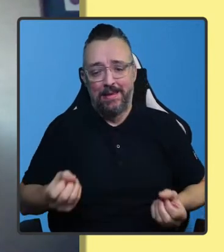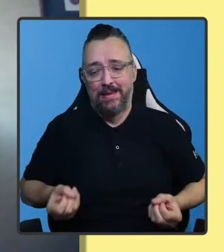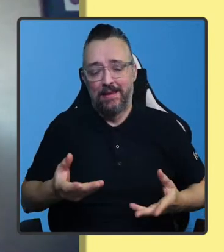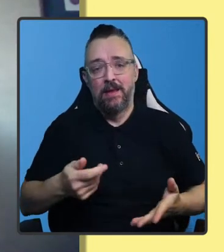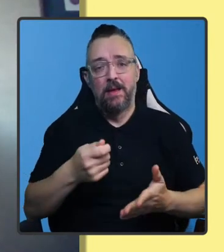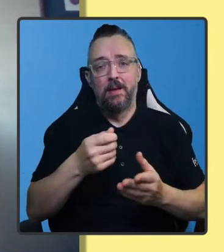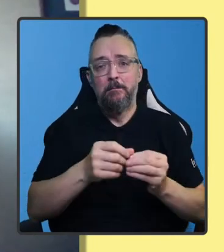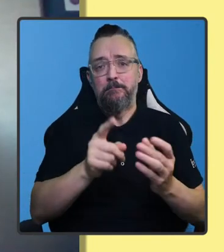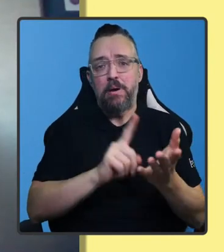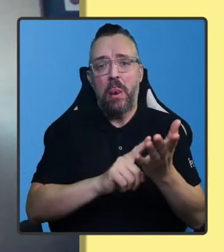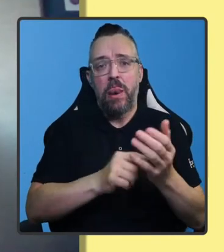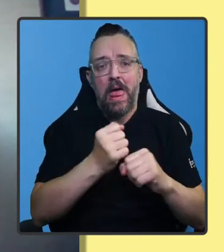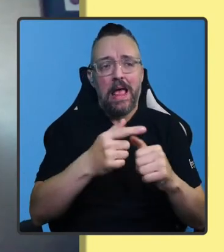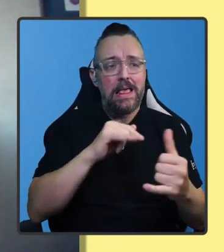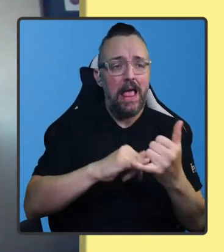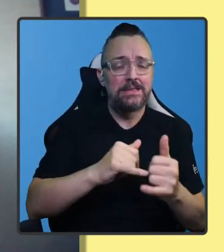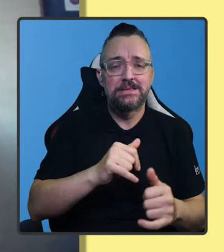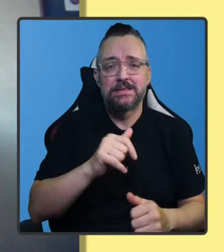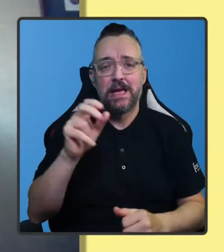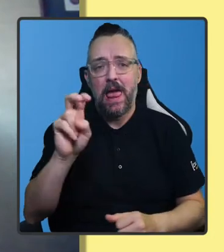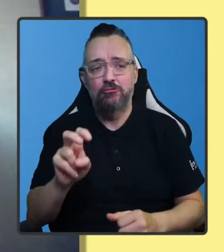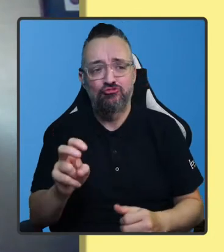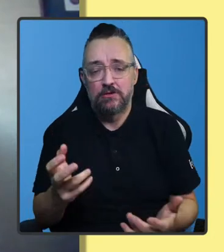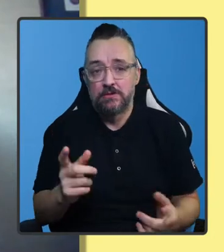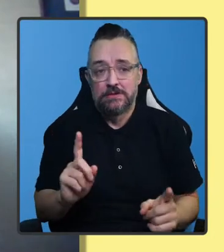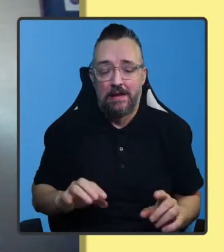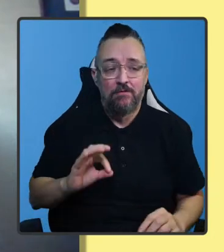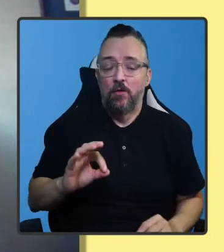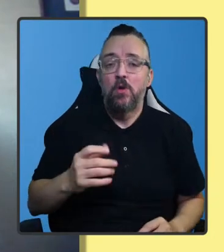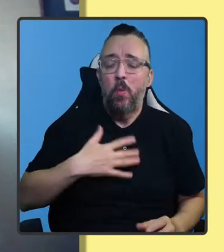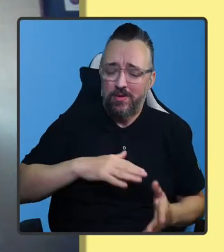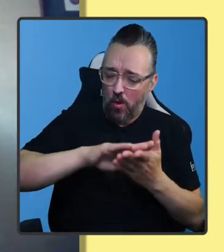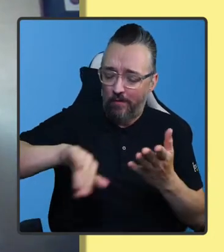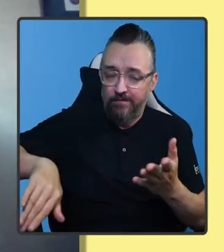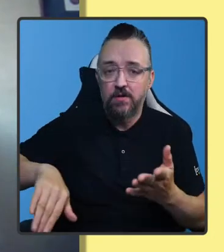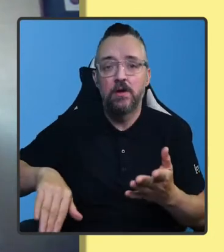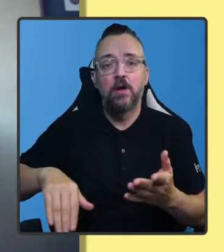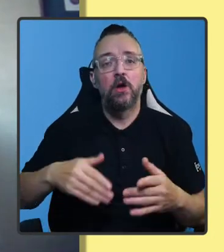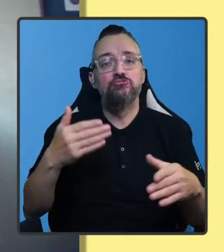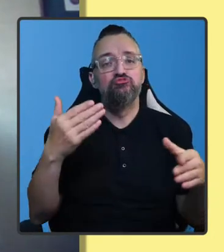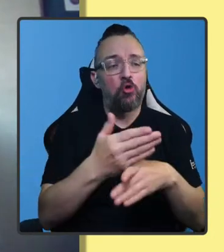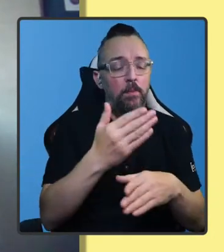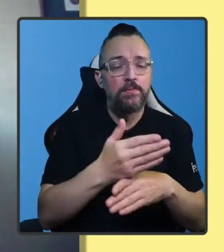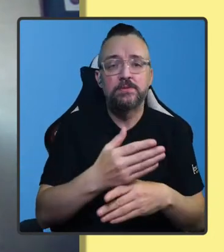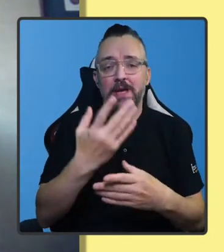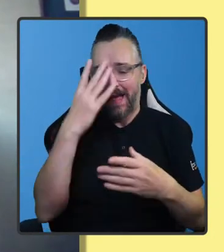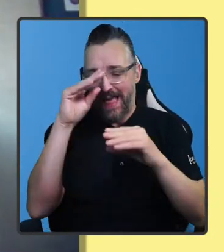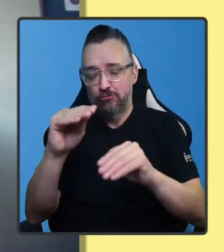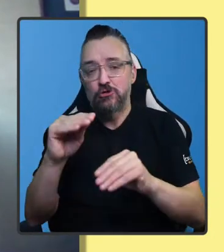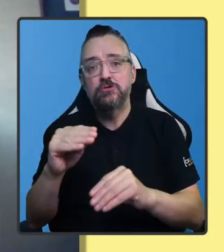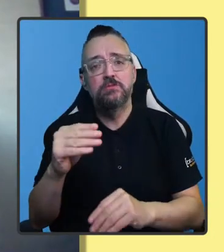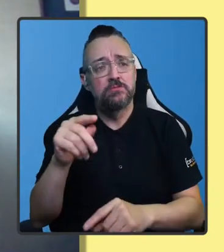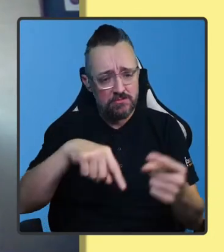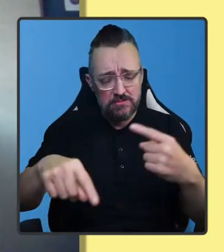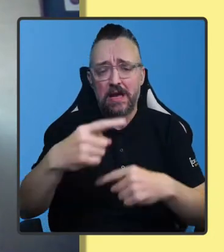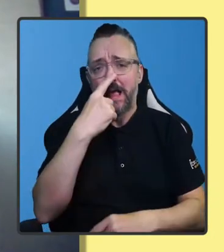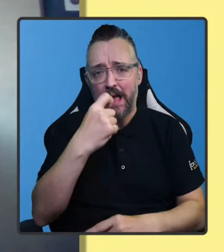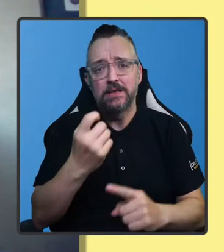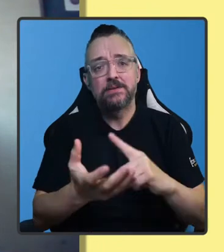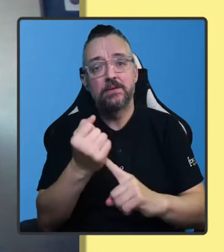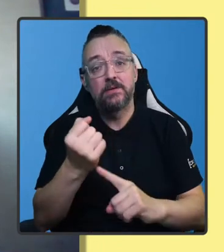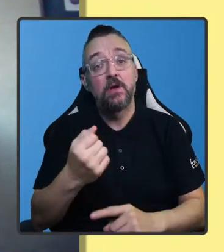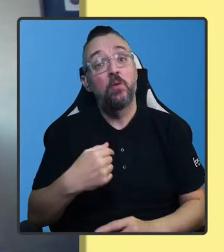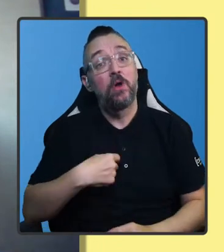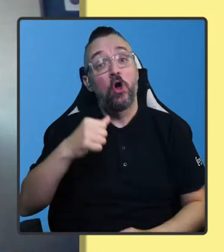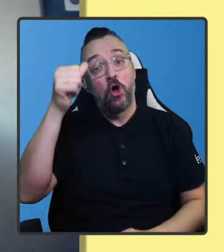winter, where employment and education are there for all, where we know that if a loved one falls ill,